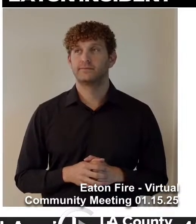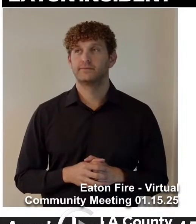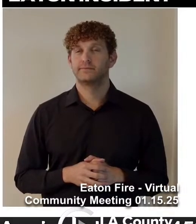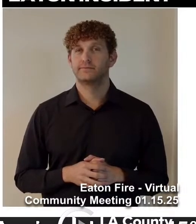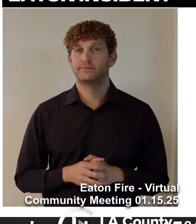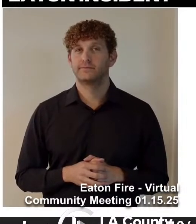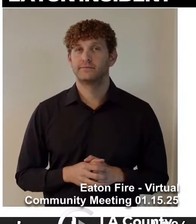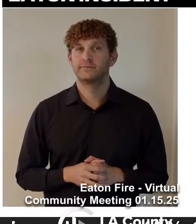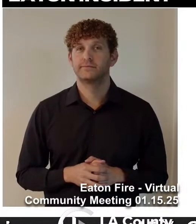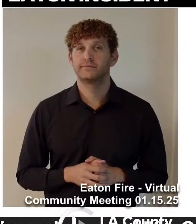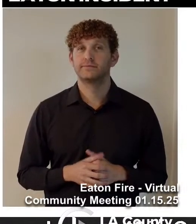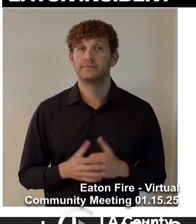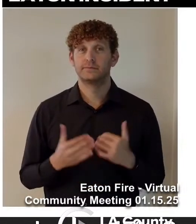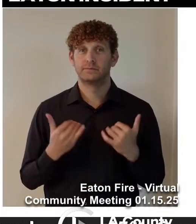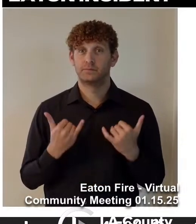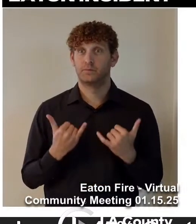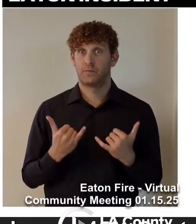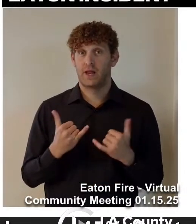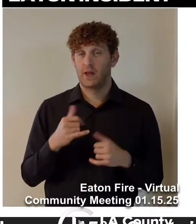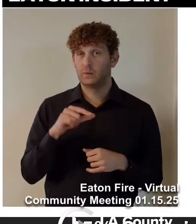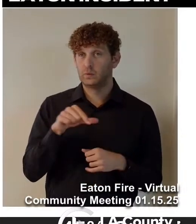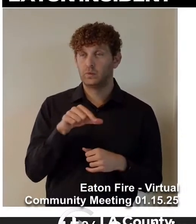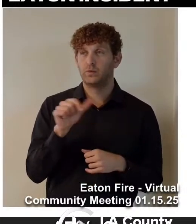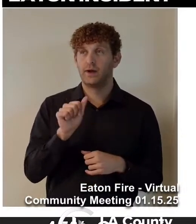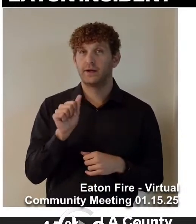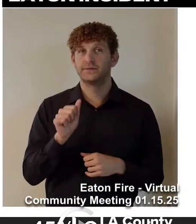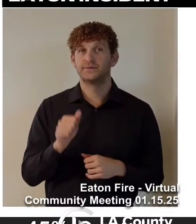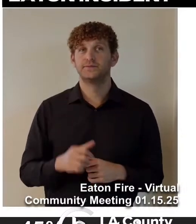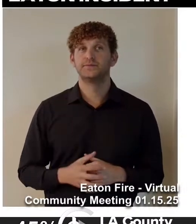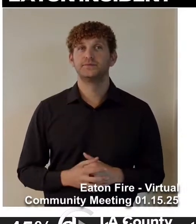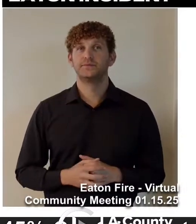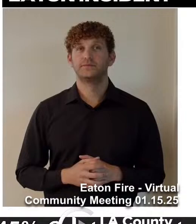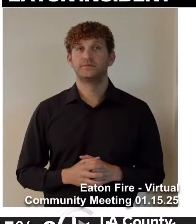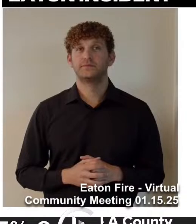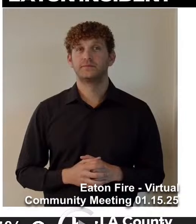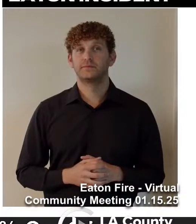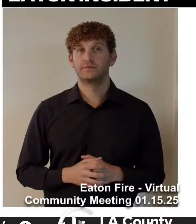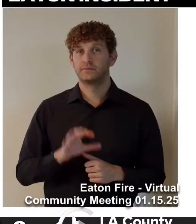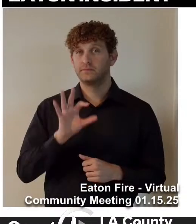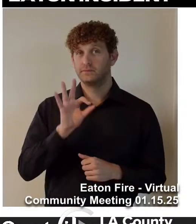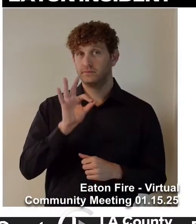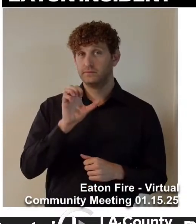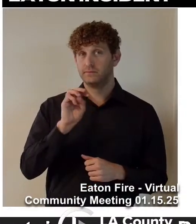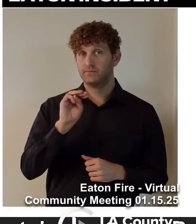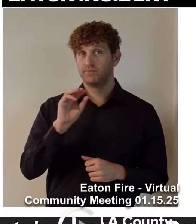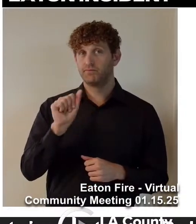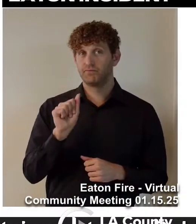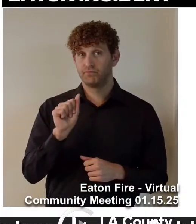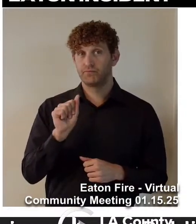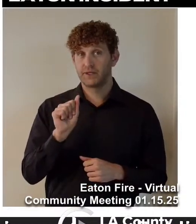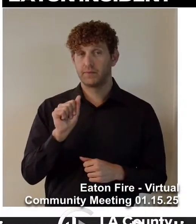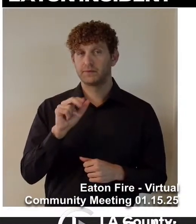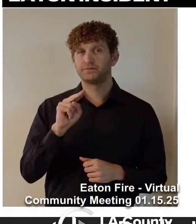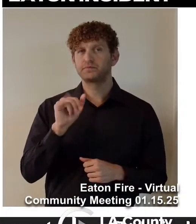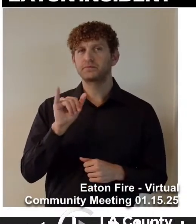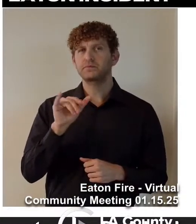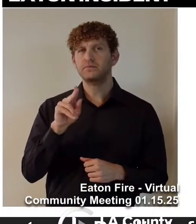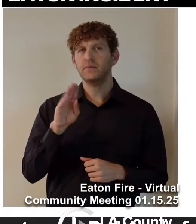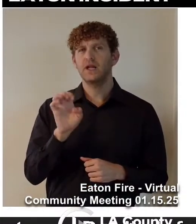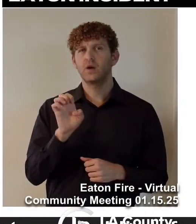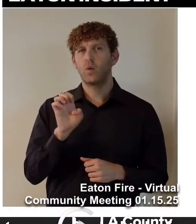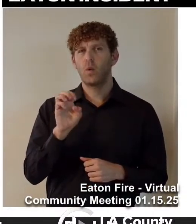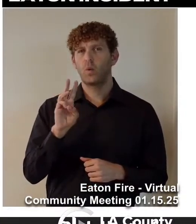Thank you. Now we'll start our question and answer. And to start us out from FEMA, Nicole Wilson, who will answer some questions that you presented earlier this